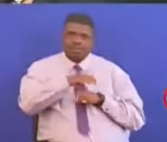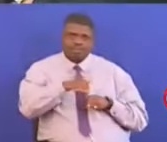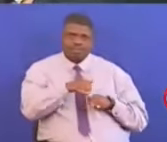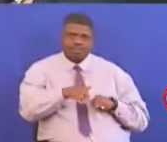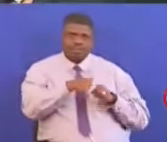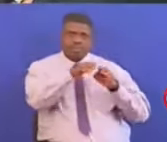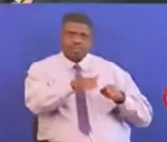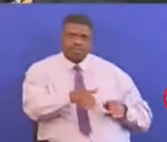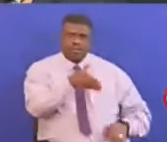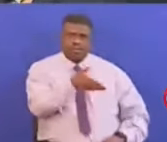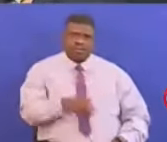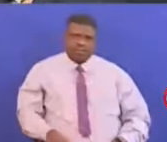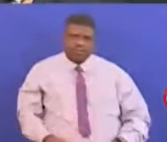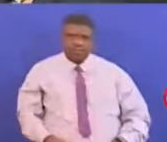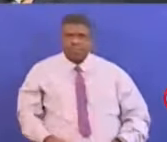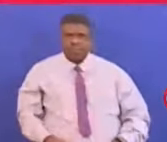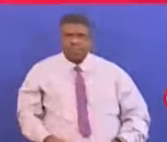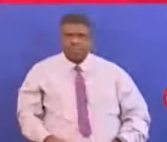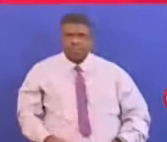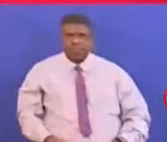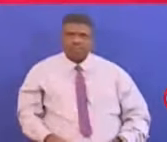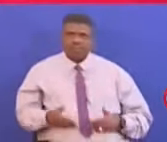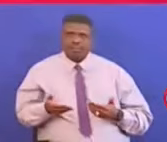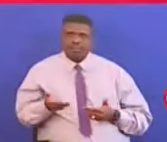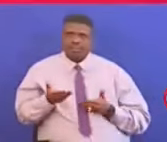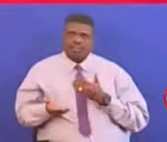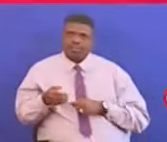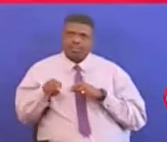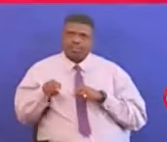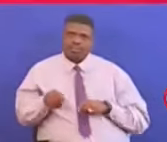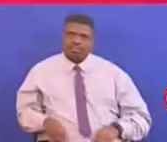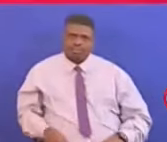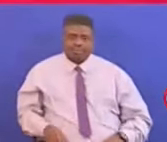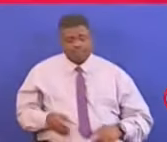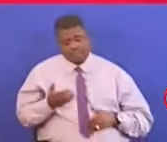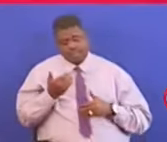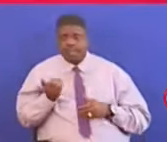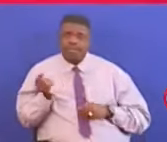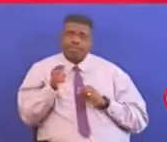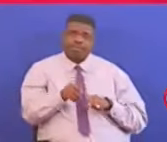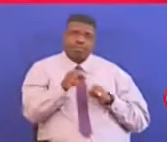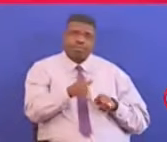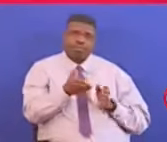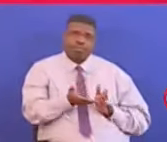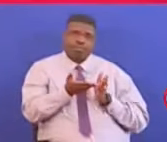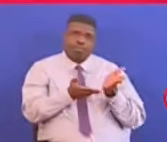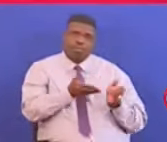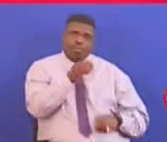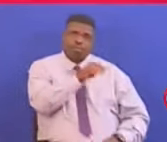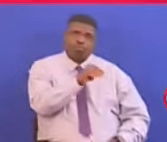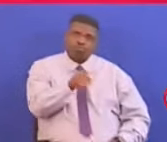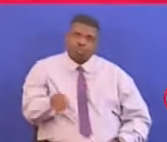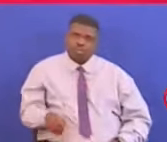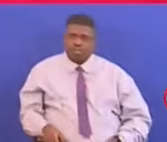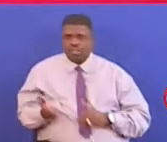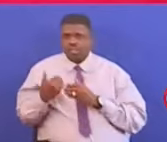assembly. Saying that, this morning, I come to you to request for that vote so that I